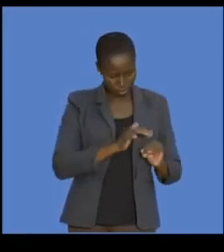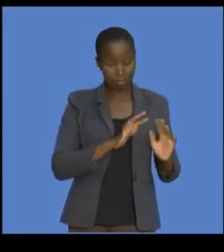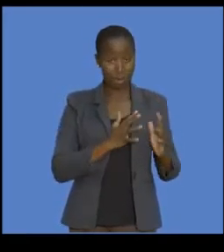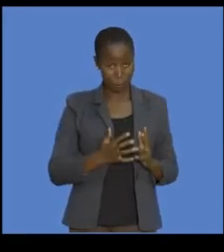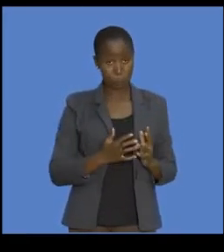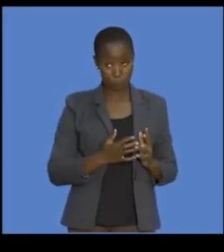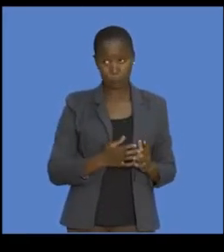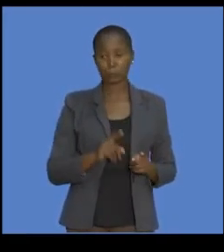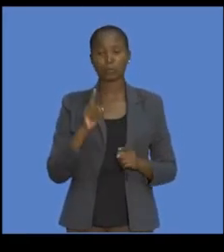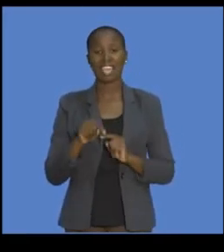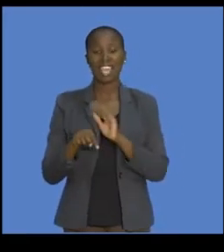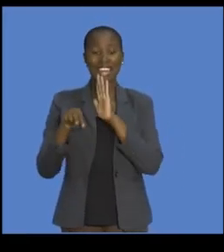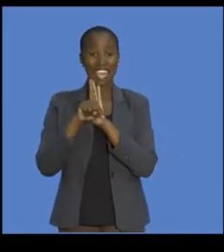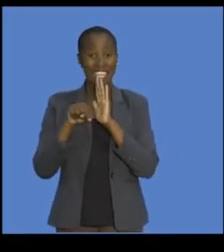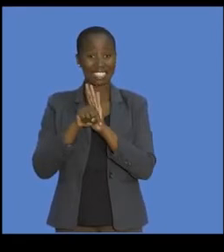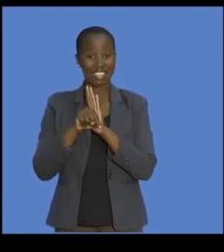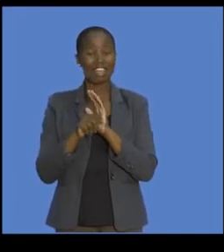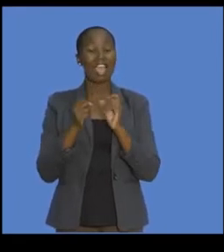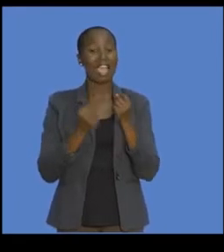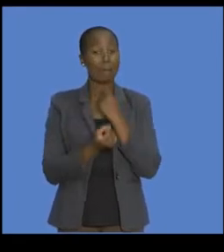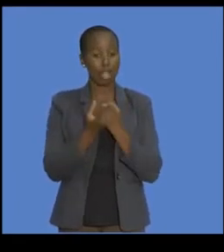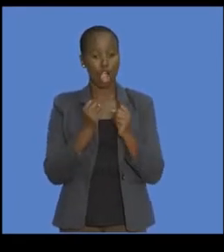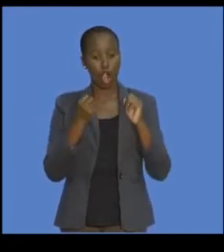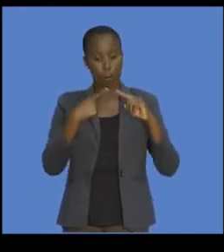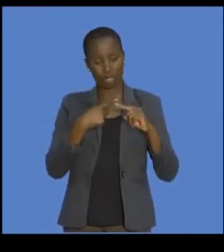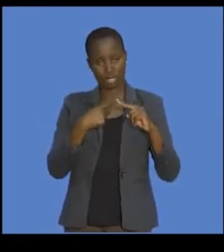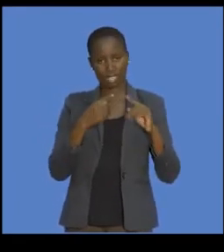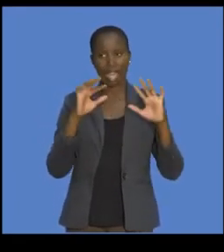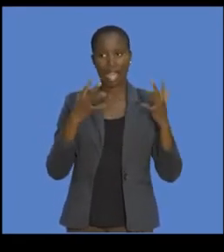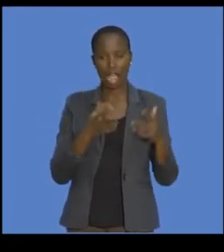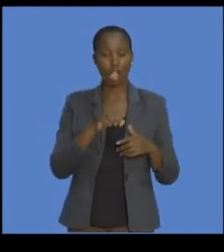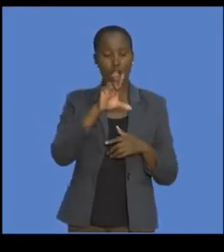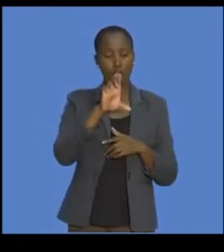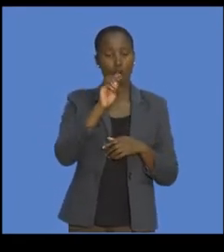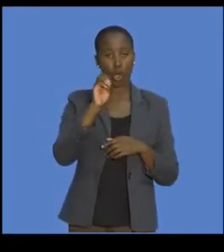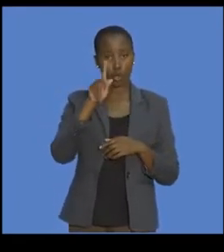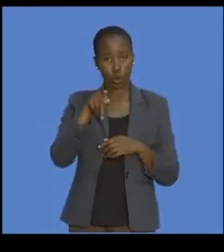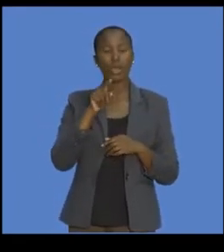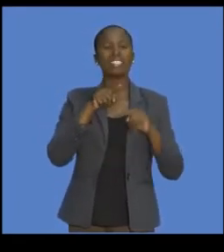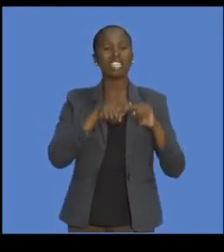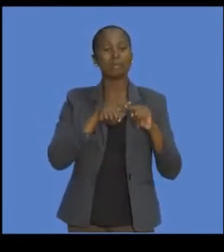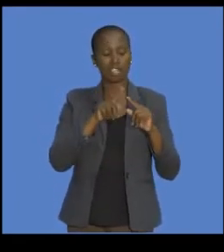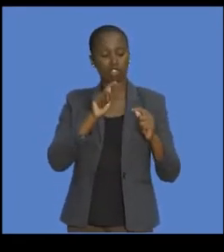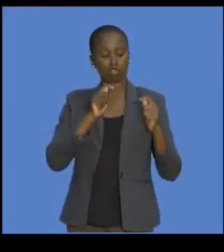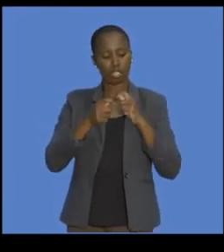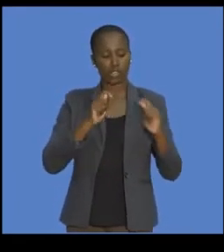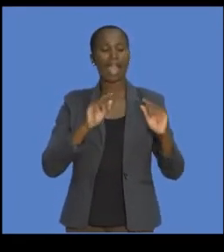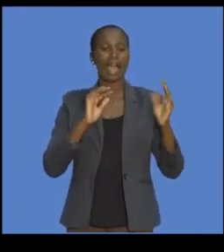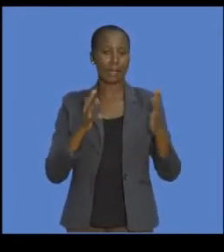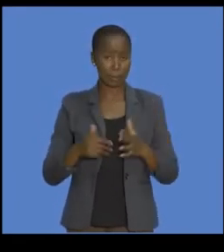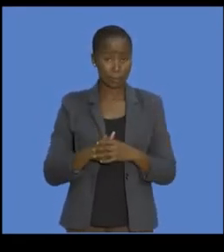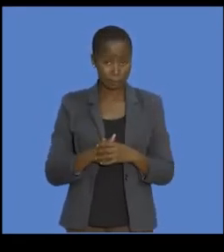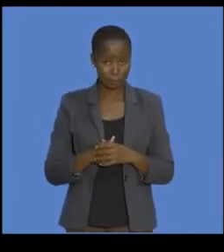opposite feedback, and the loop refers to a chain of events that occur. Let's look at the negative